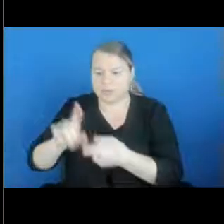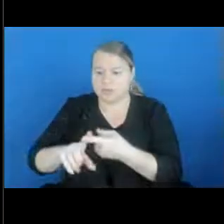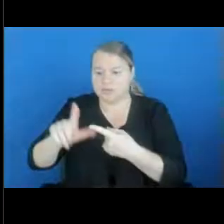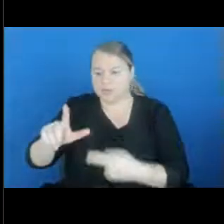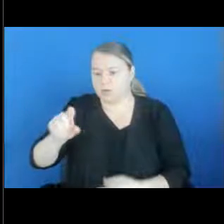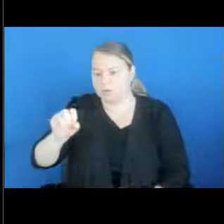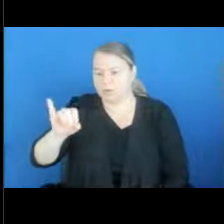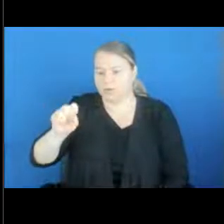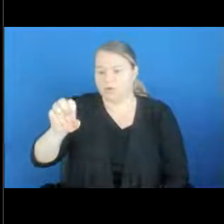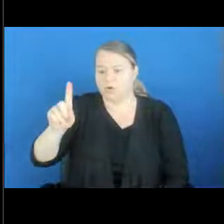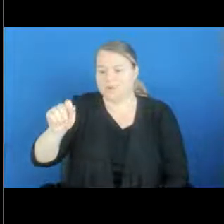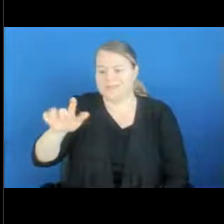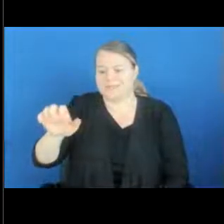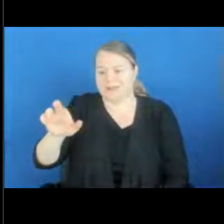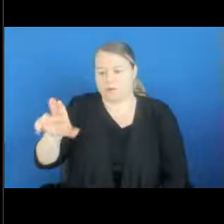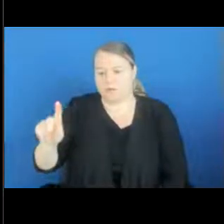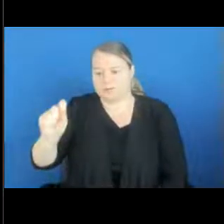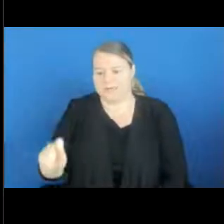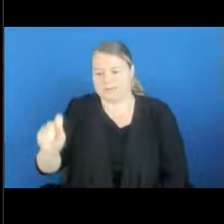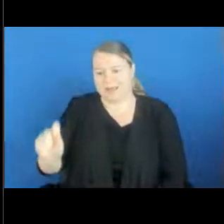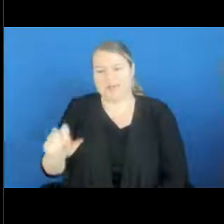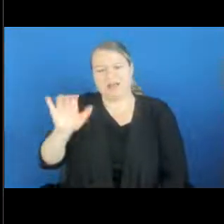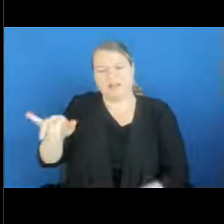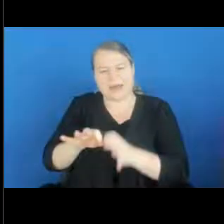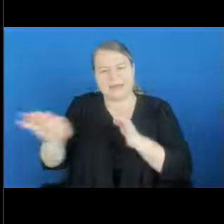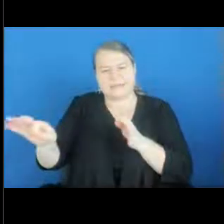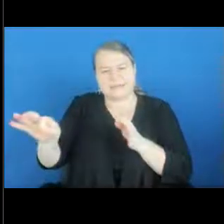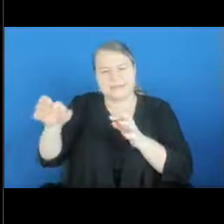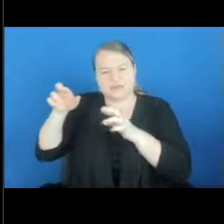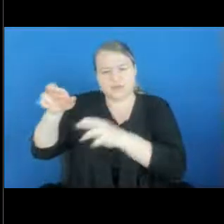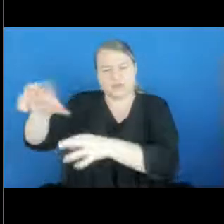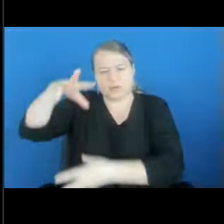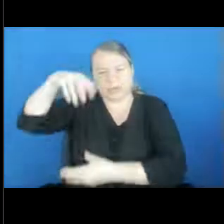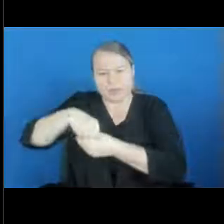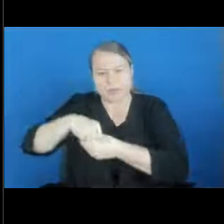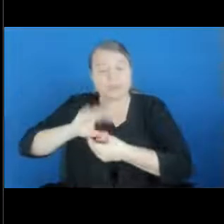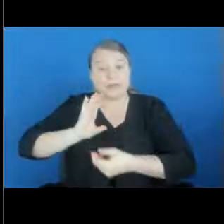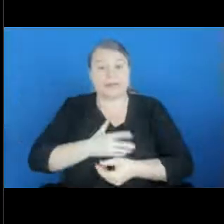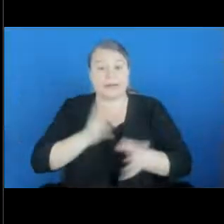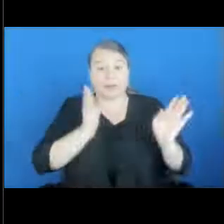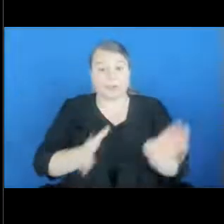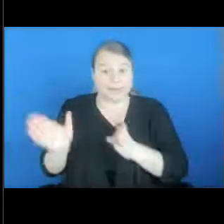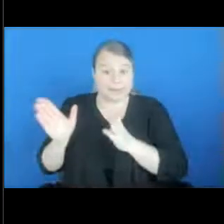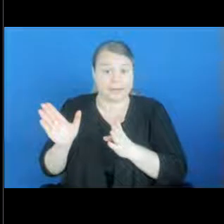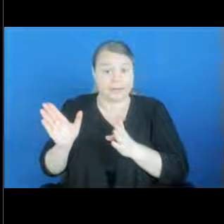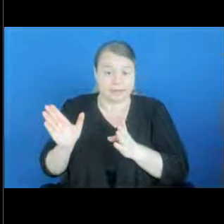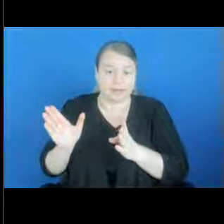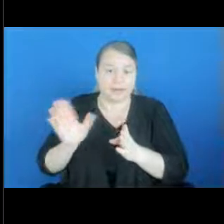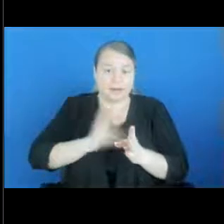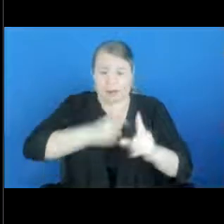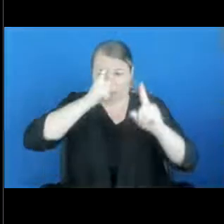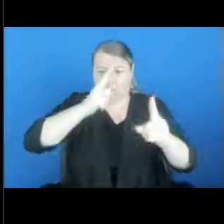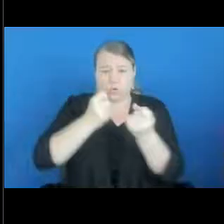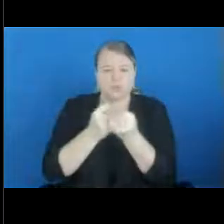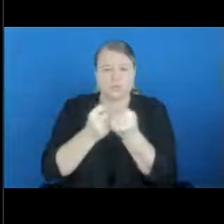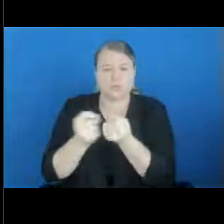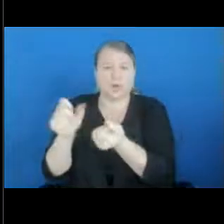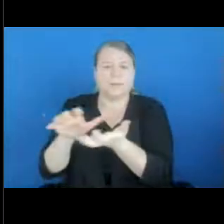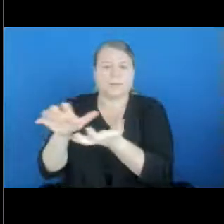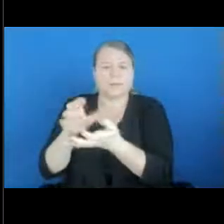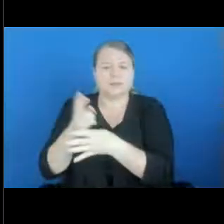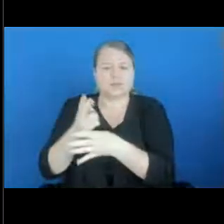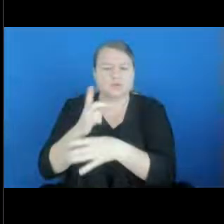south. The extension is included in Fairfax County's comprehensive plan and is intended to support a mixed-use